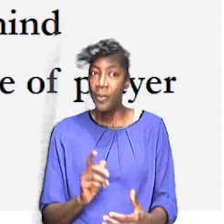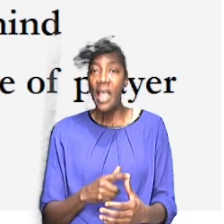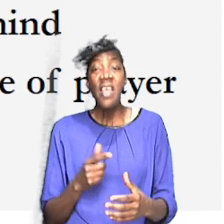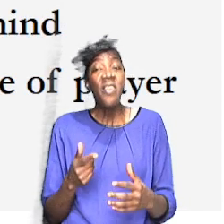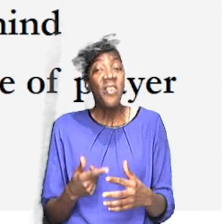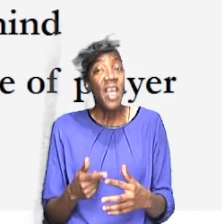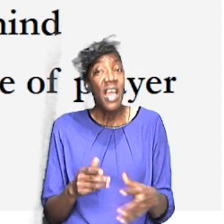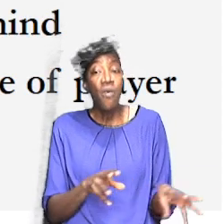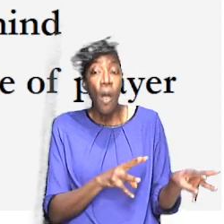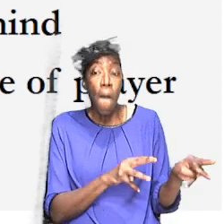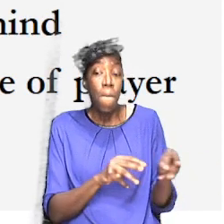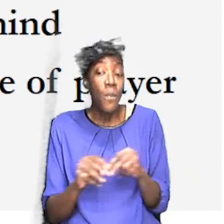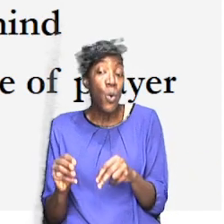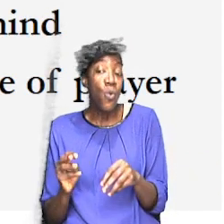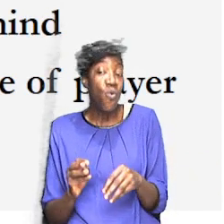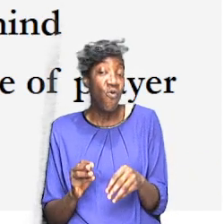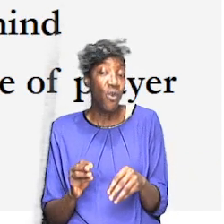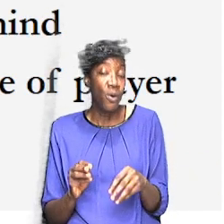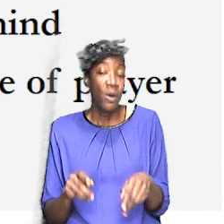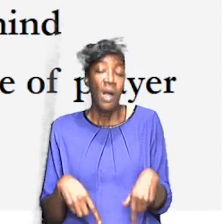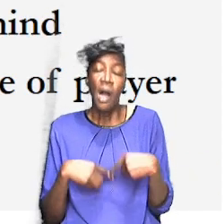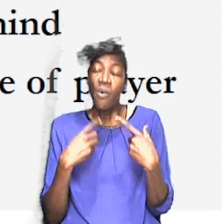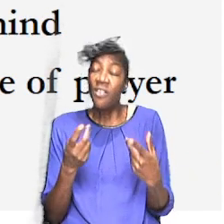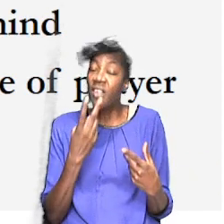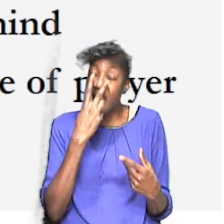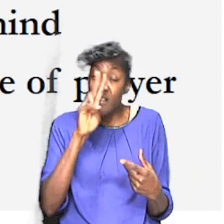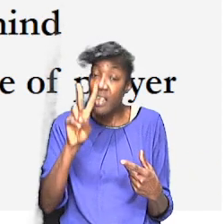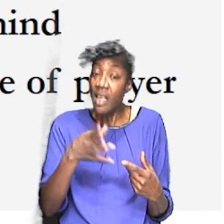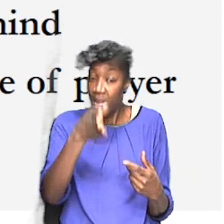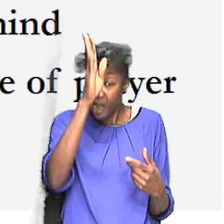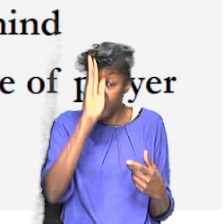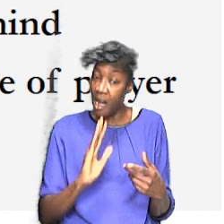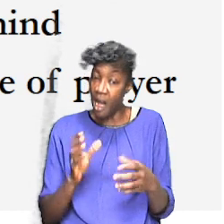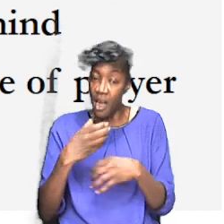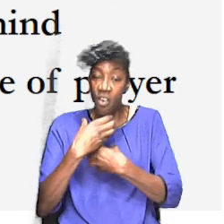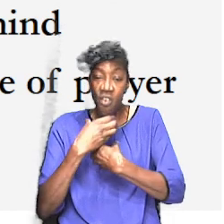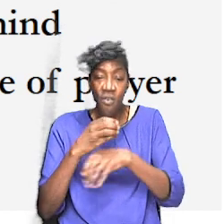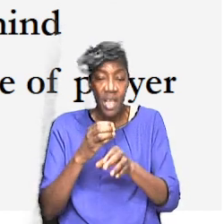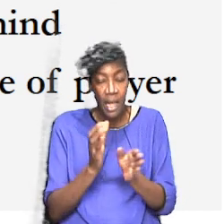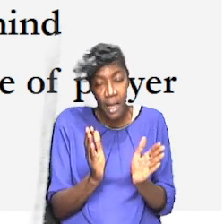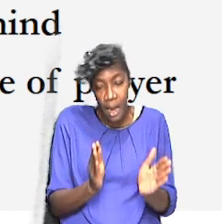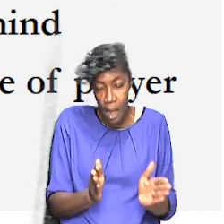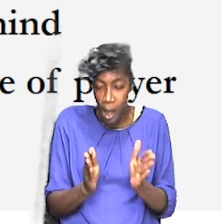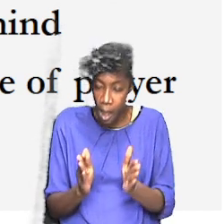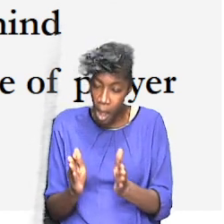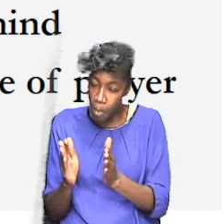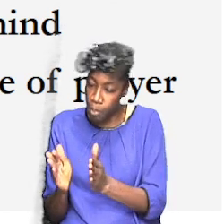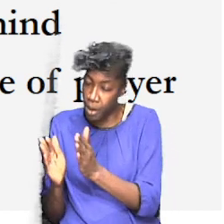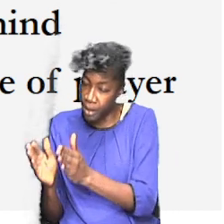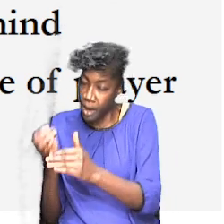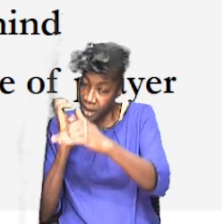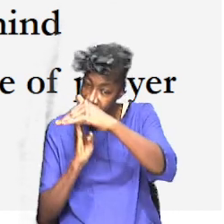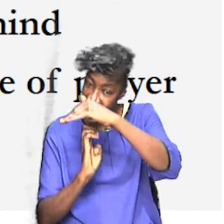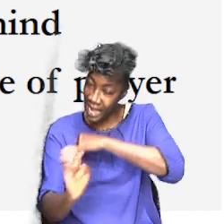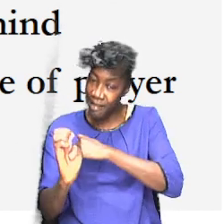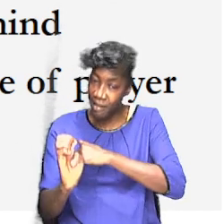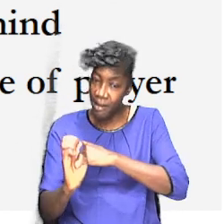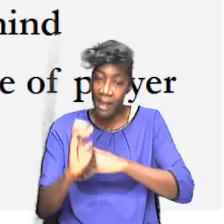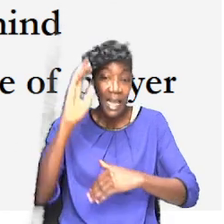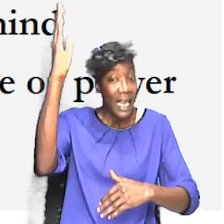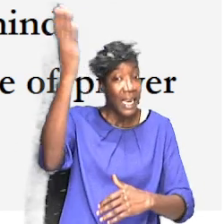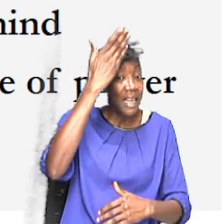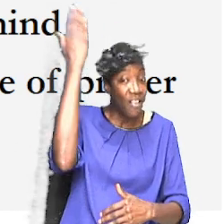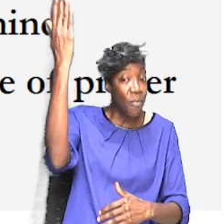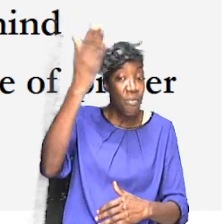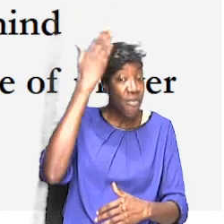moved further and we went back and we saw where God has created a pattern for us to enter into his presence. And what I'm doing is